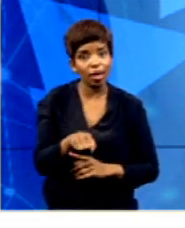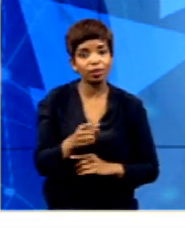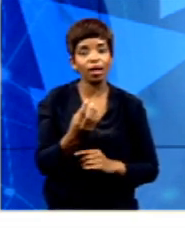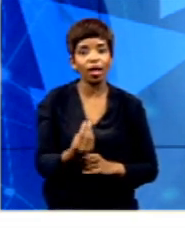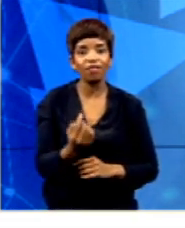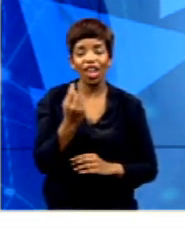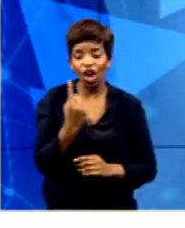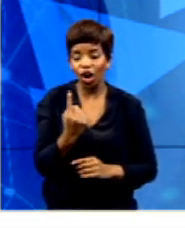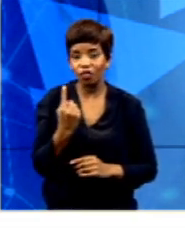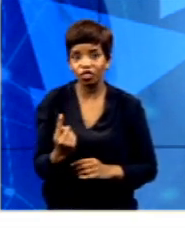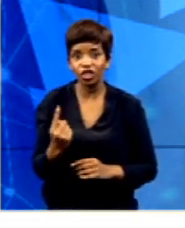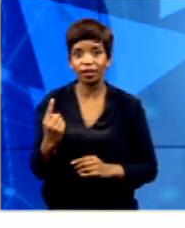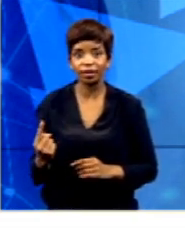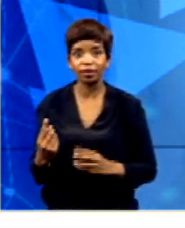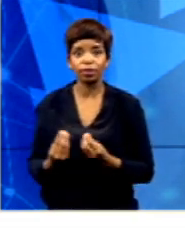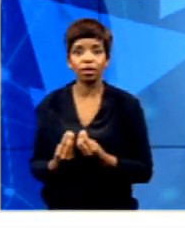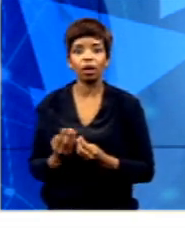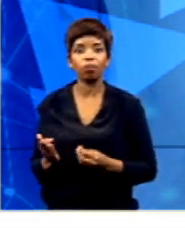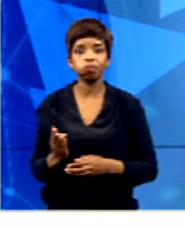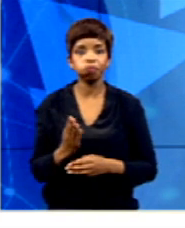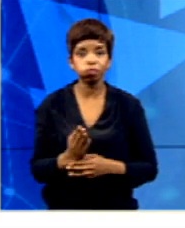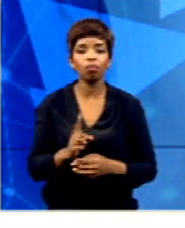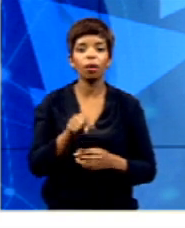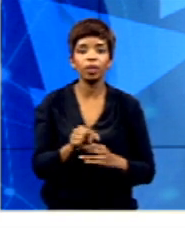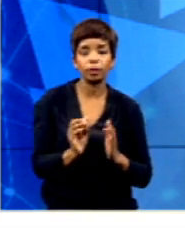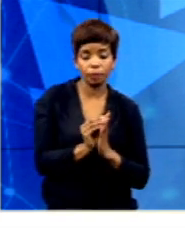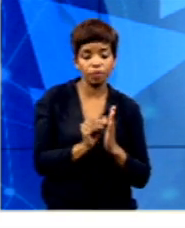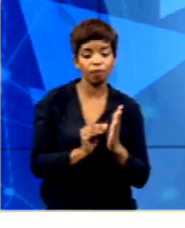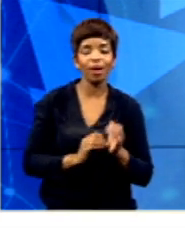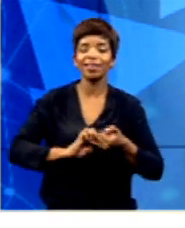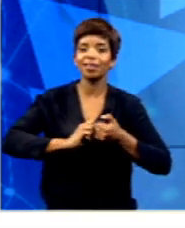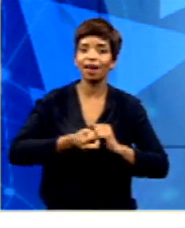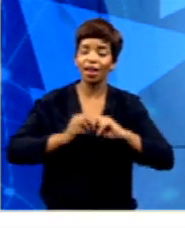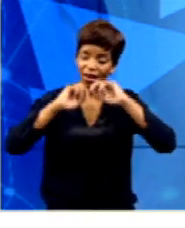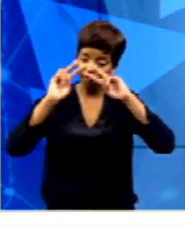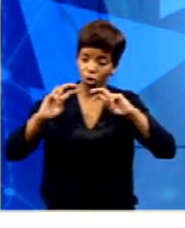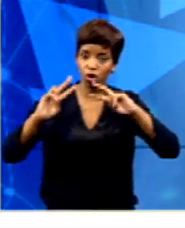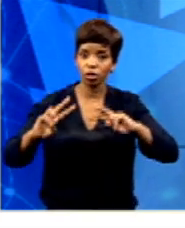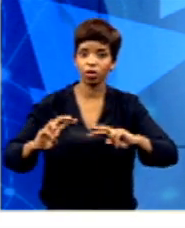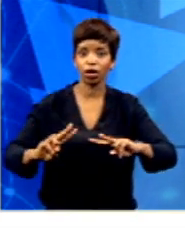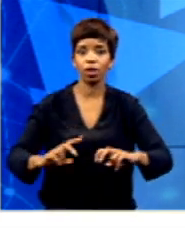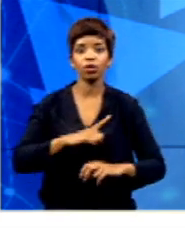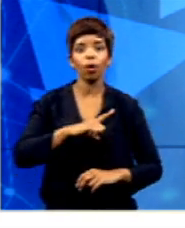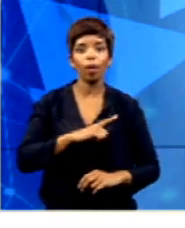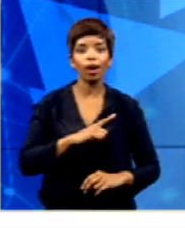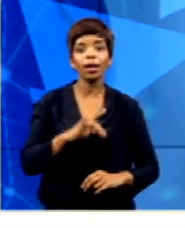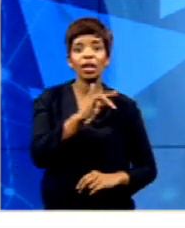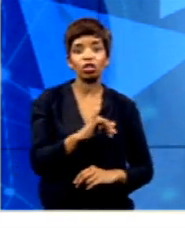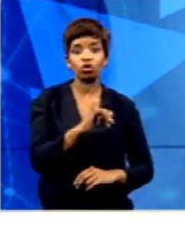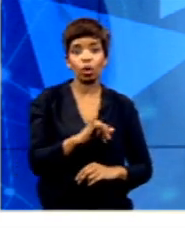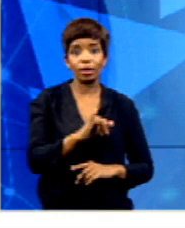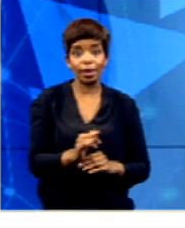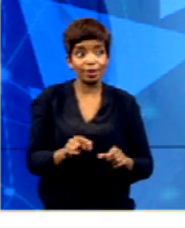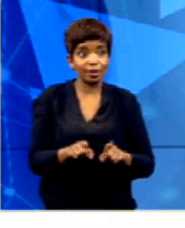claim on its own merits and take the time to investigate these matters fully. They shouldn't be giving advice like that on the